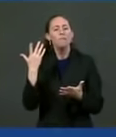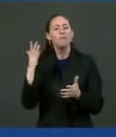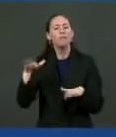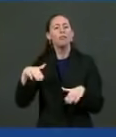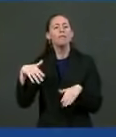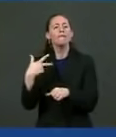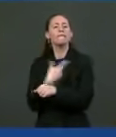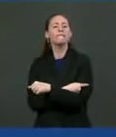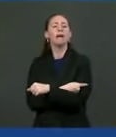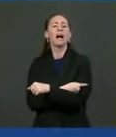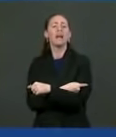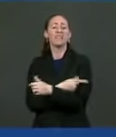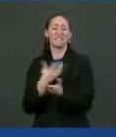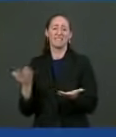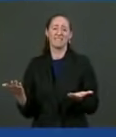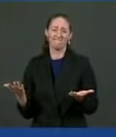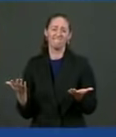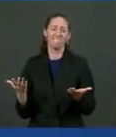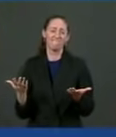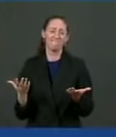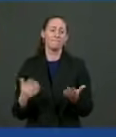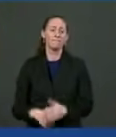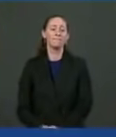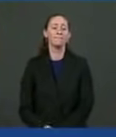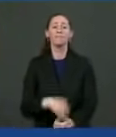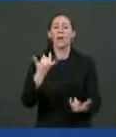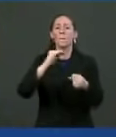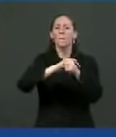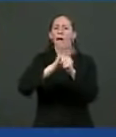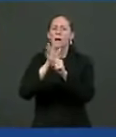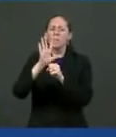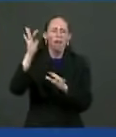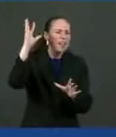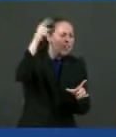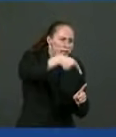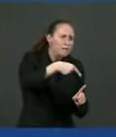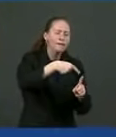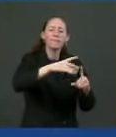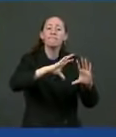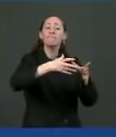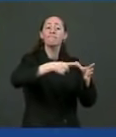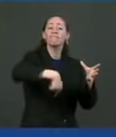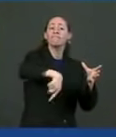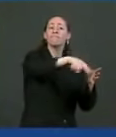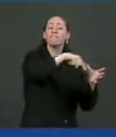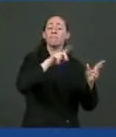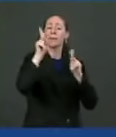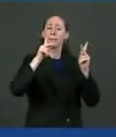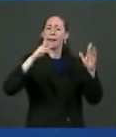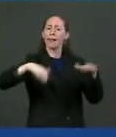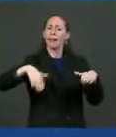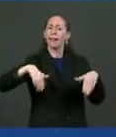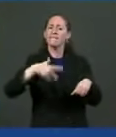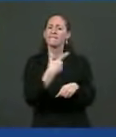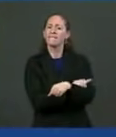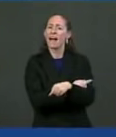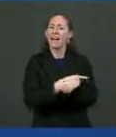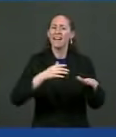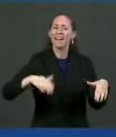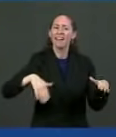is a pandemic of the unvaccinated. And it's caused by the fact that despite America